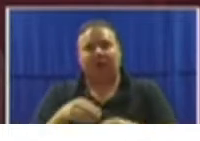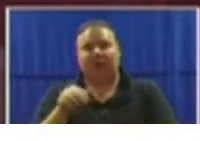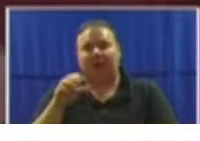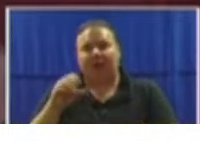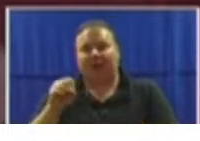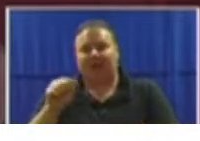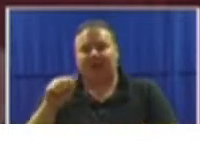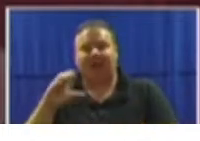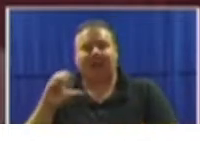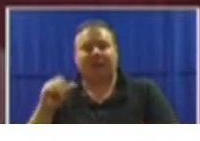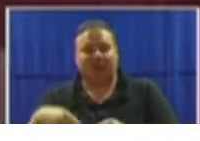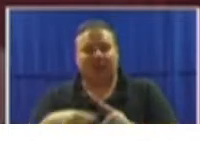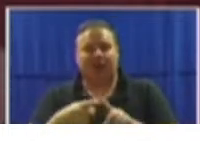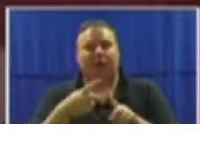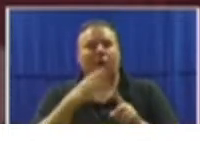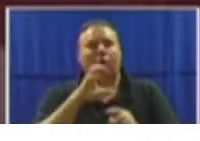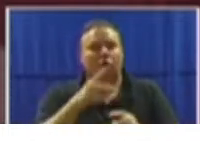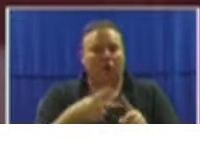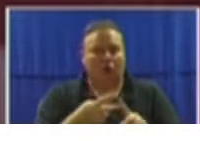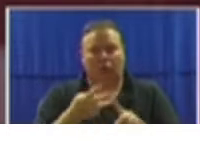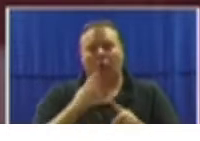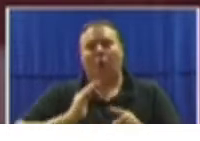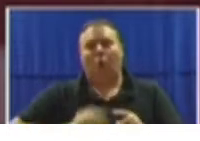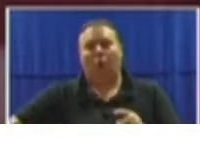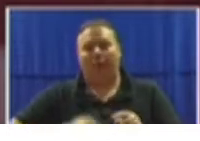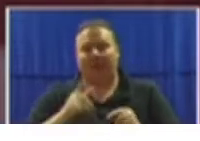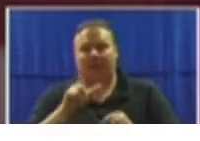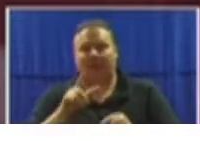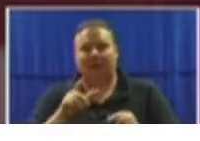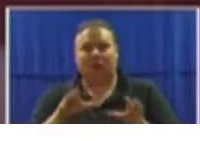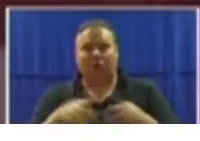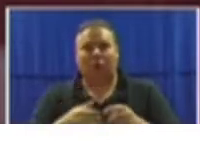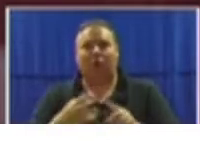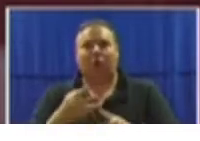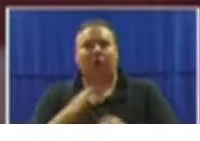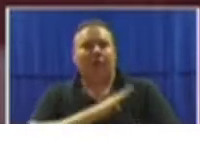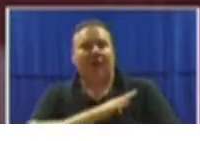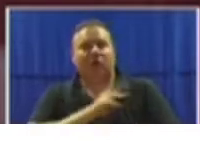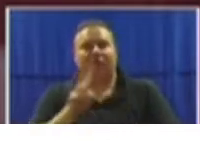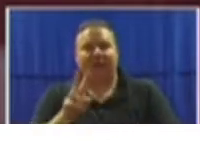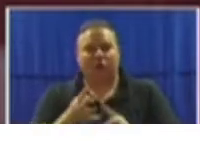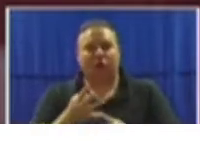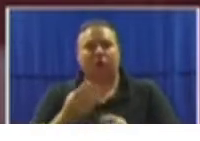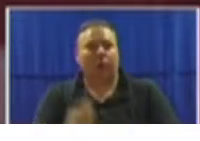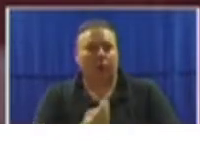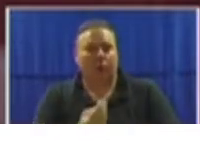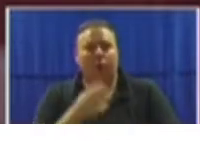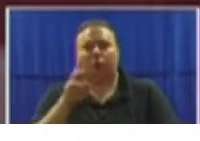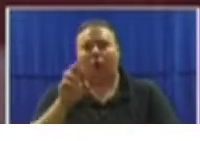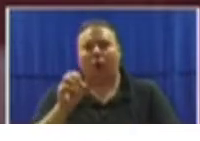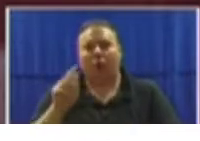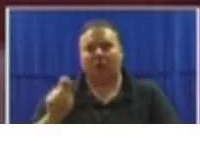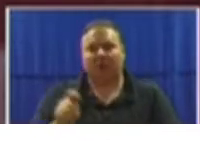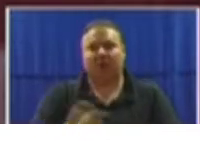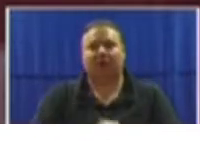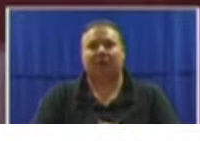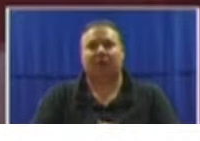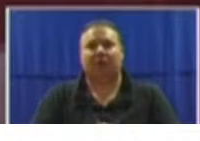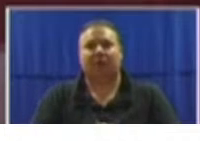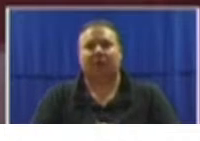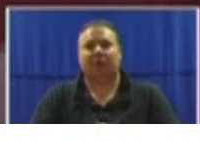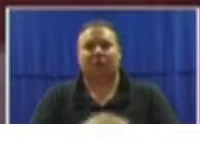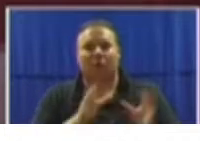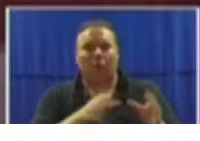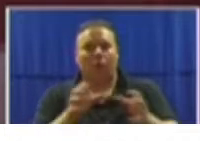SACP, COSATU, the Women's League, military veterans, the youth, the RET faction. That is the balance that needs